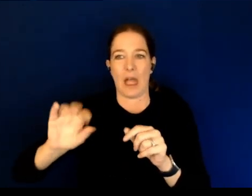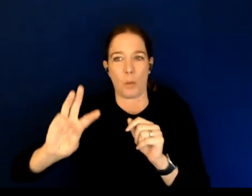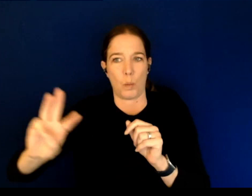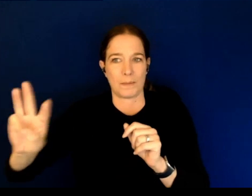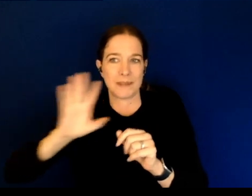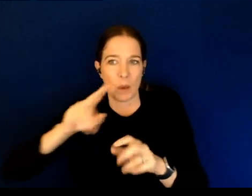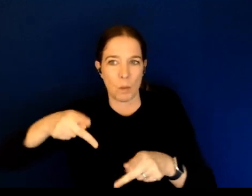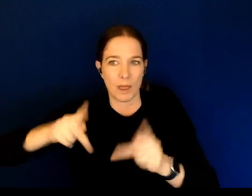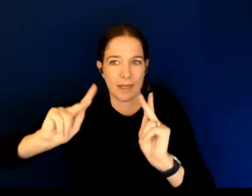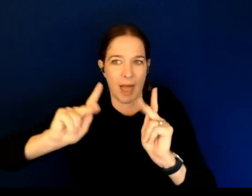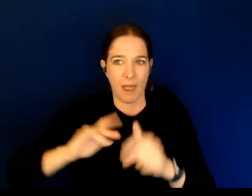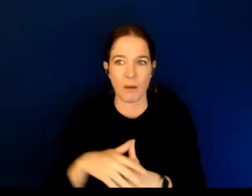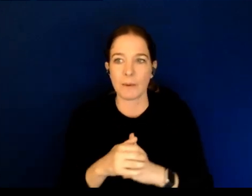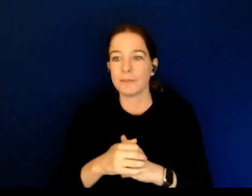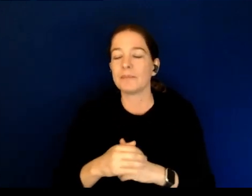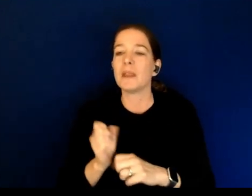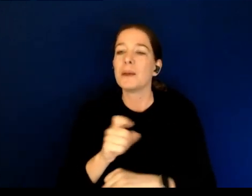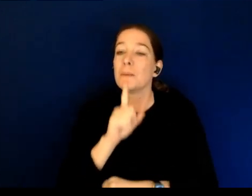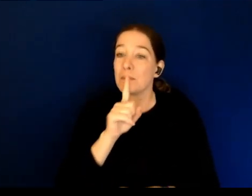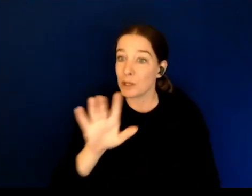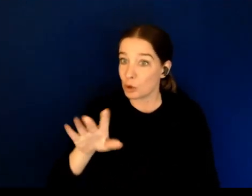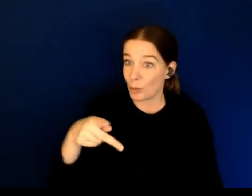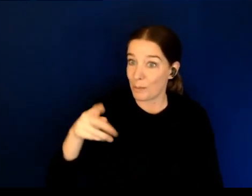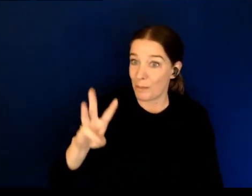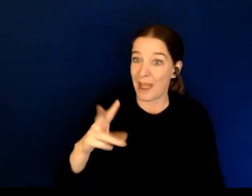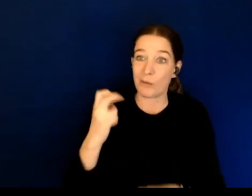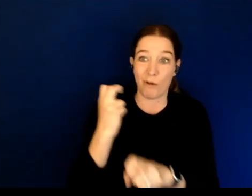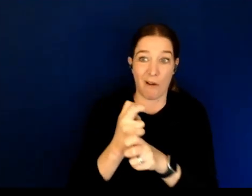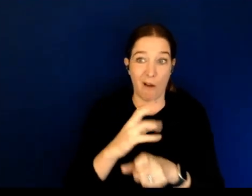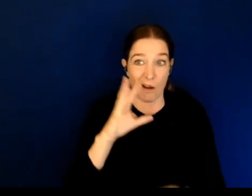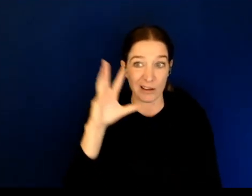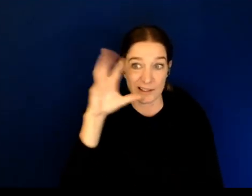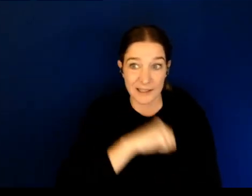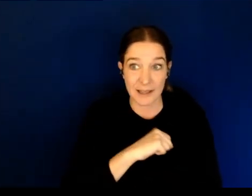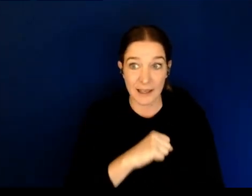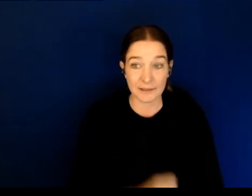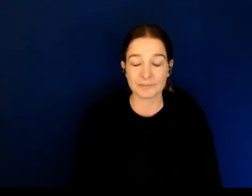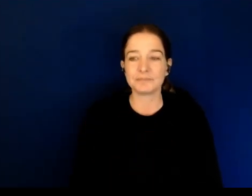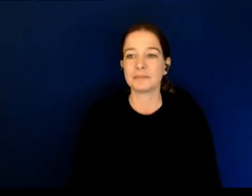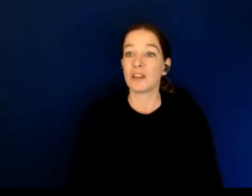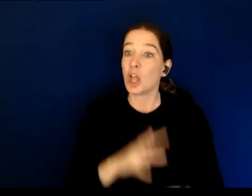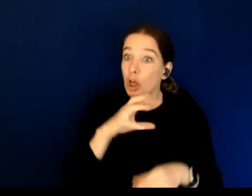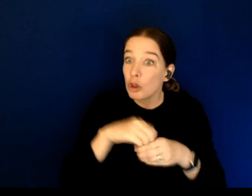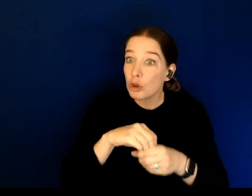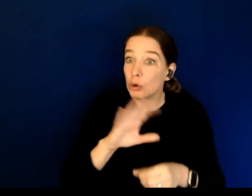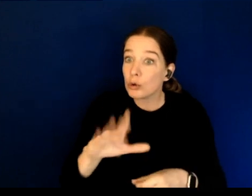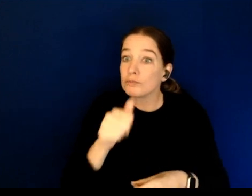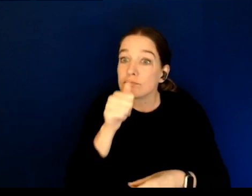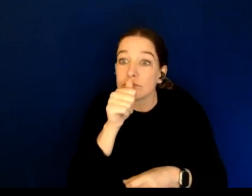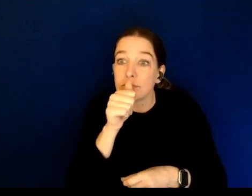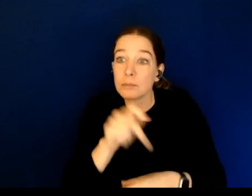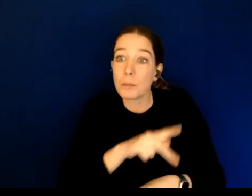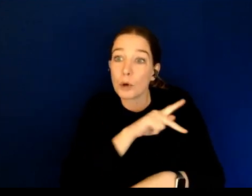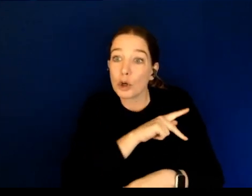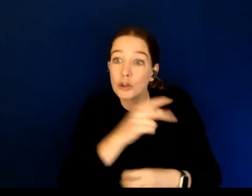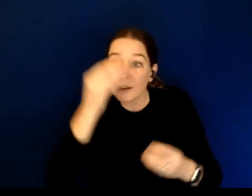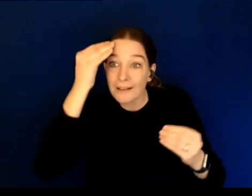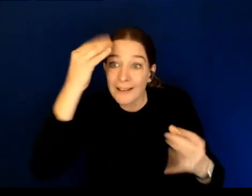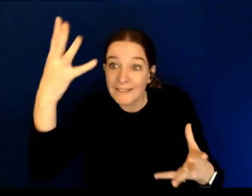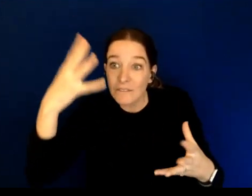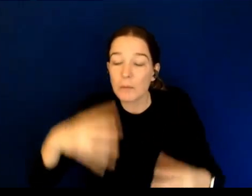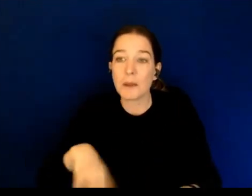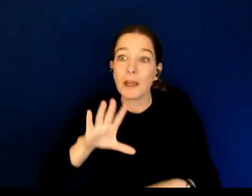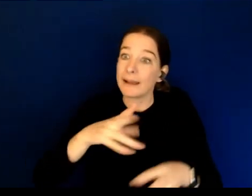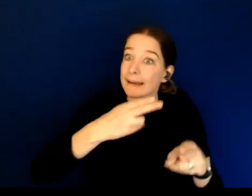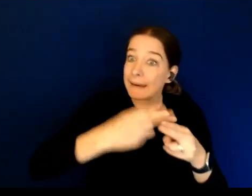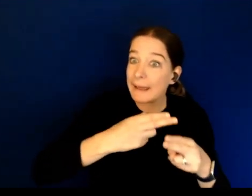Make sure your password is hard to guess. Do not include personal information in your password, such